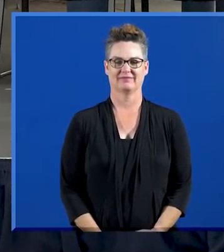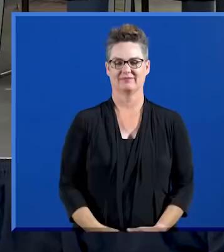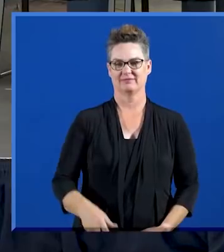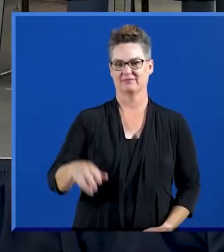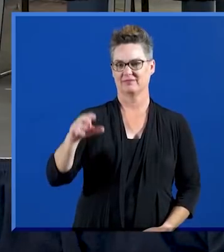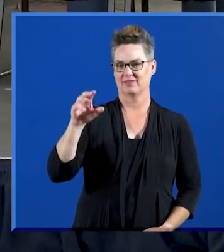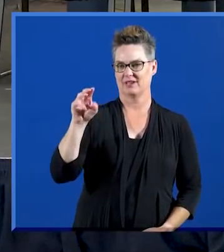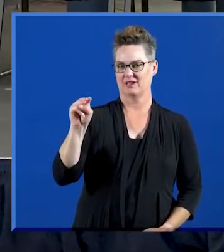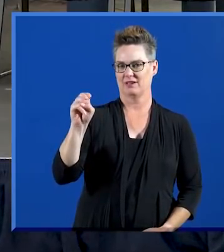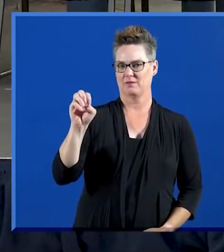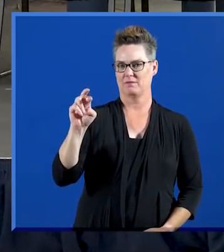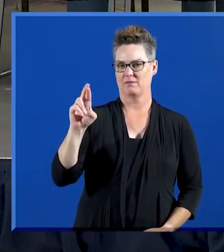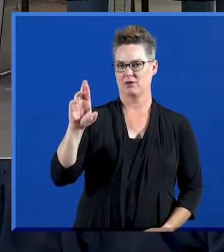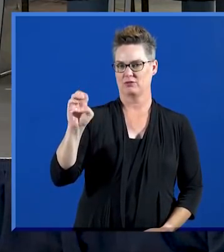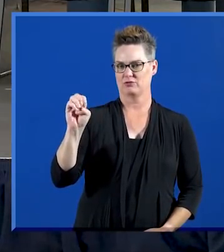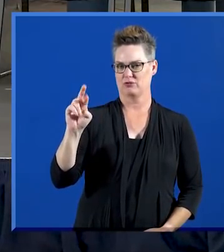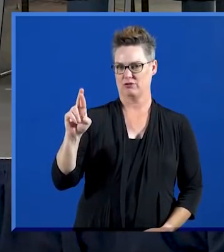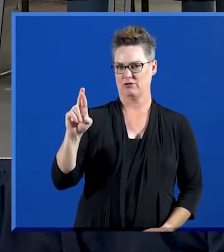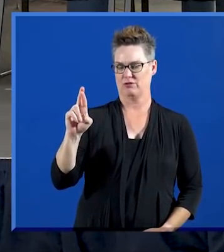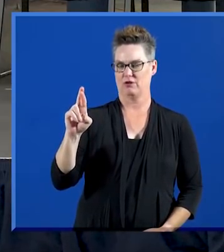Mercer Monroe.